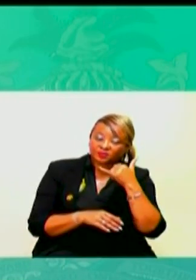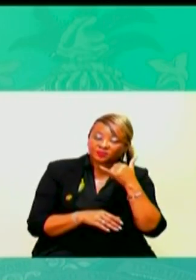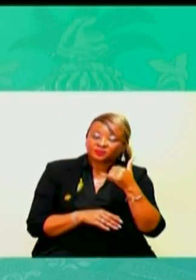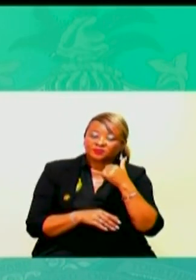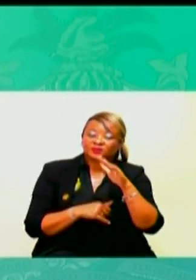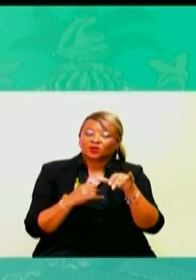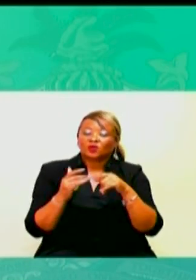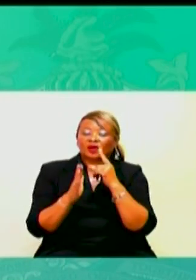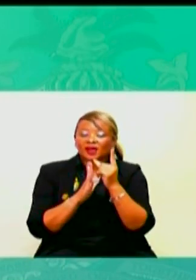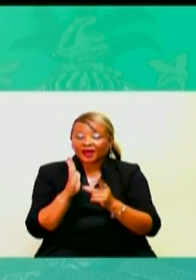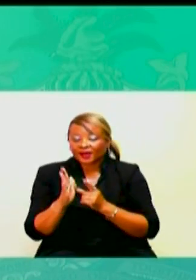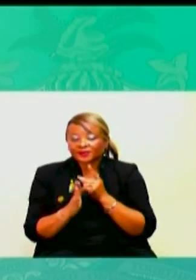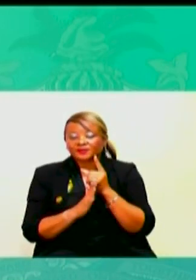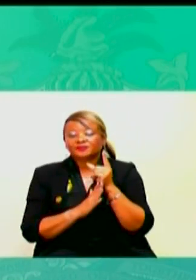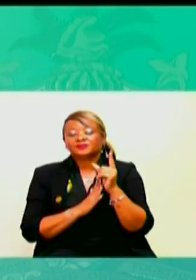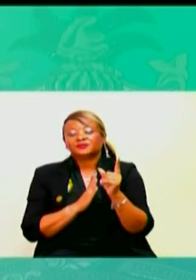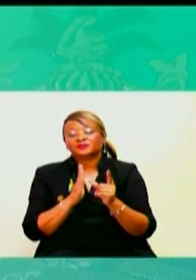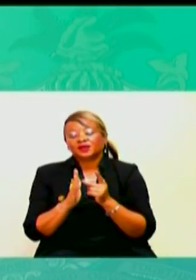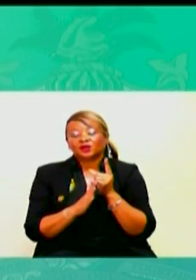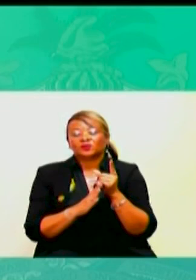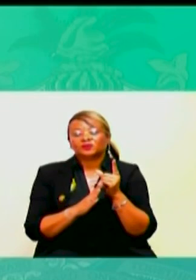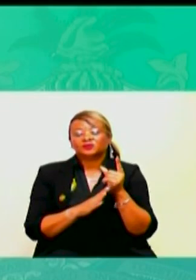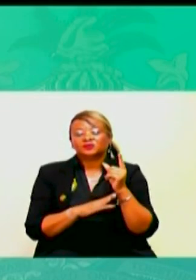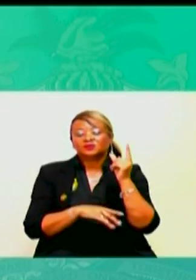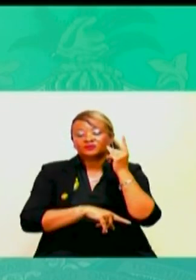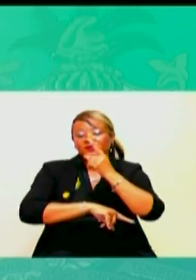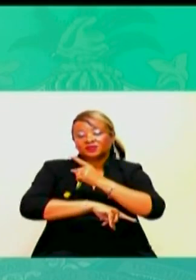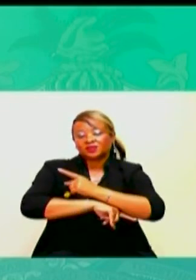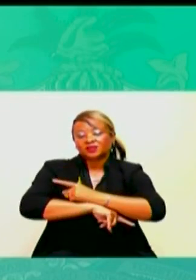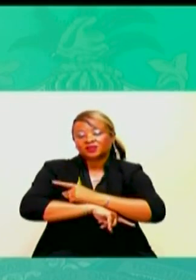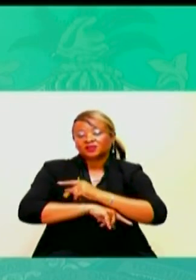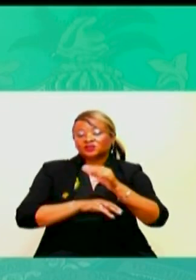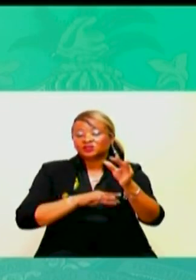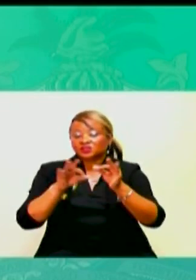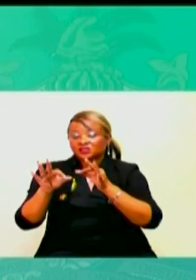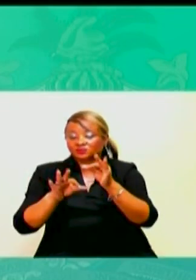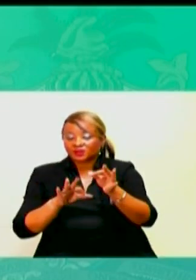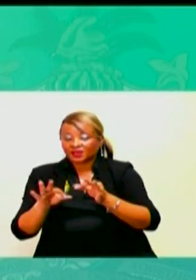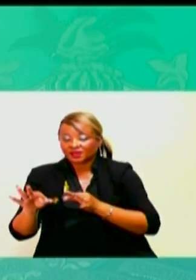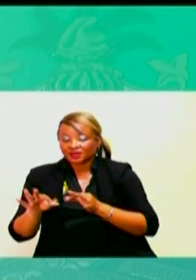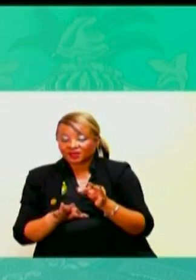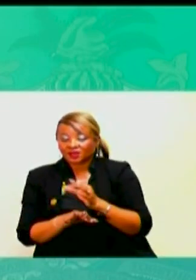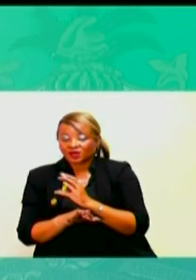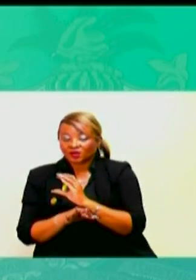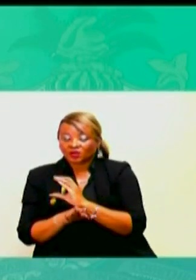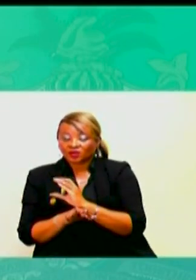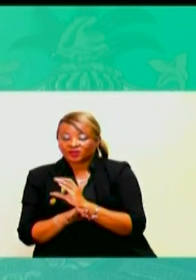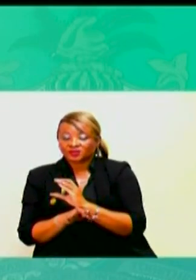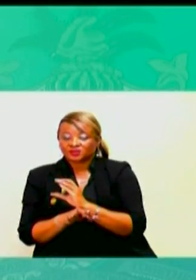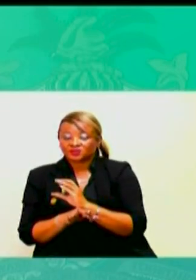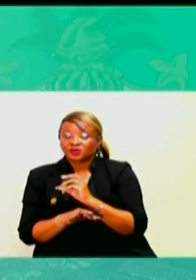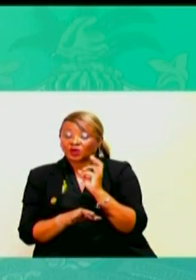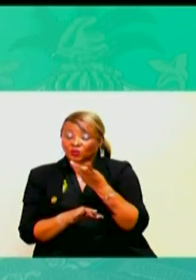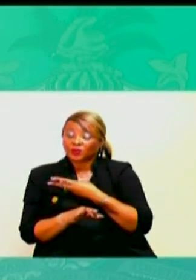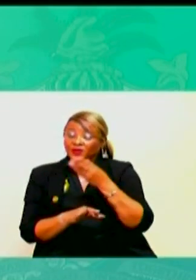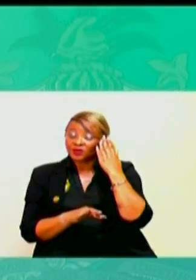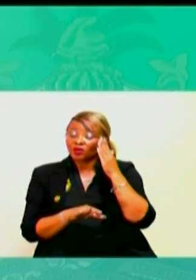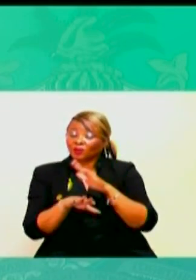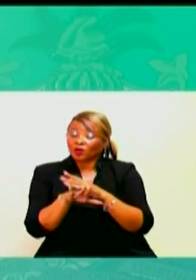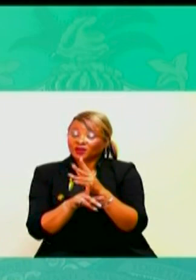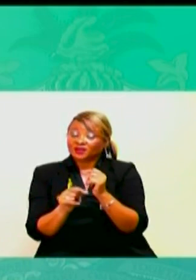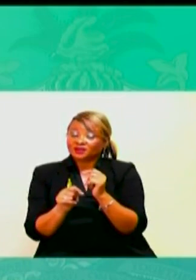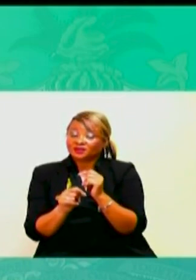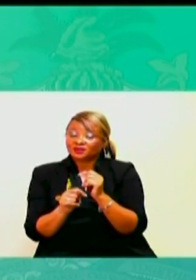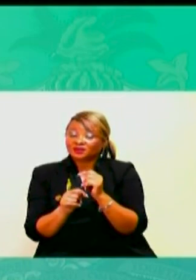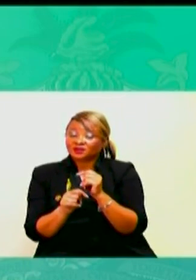all hours of the night, day. Yeah. She explains to me, Cornish, we know, I'm on it. And her track